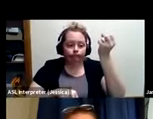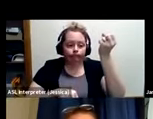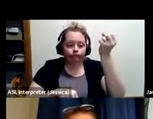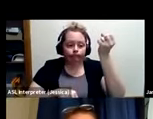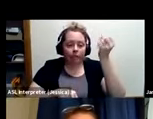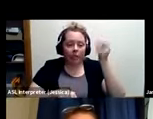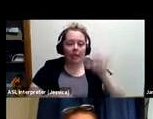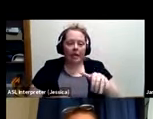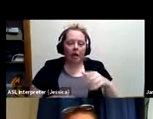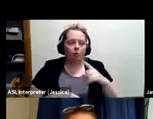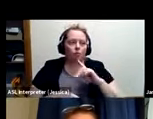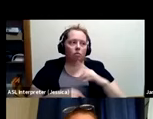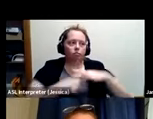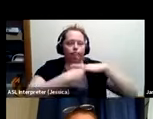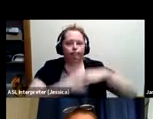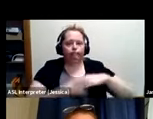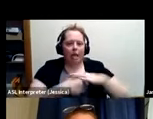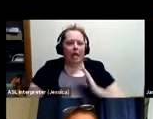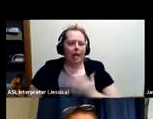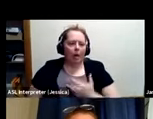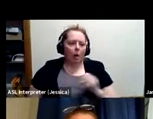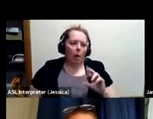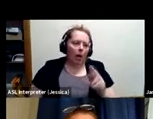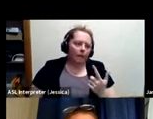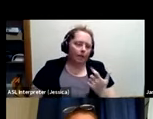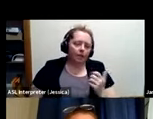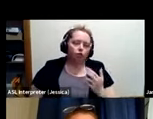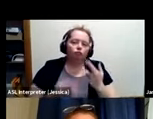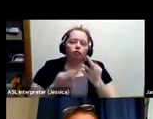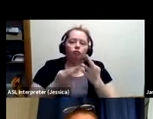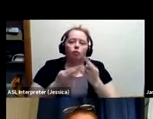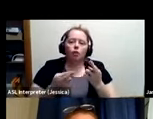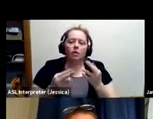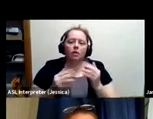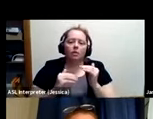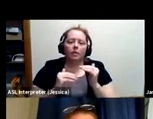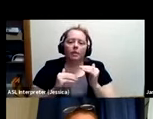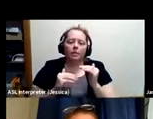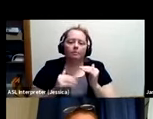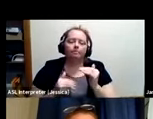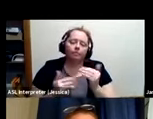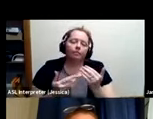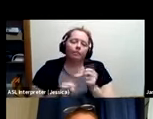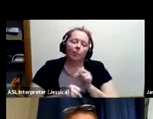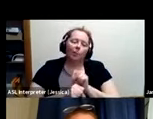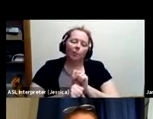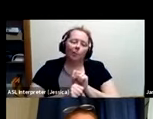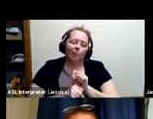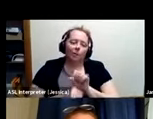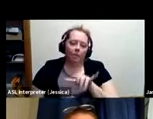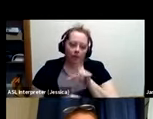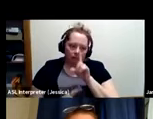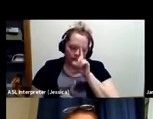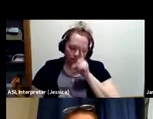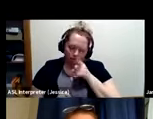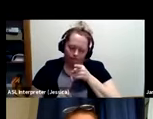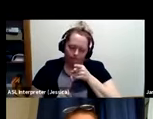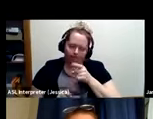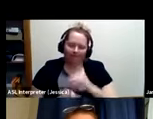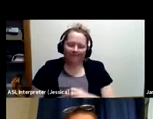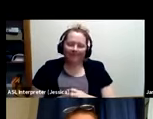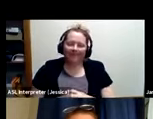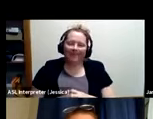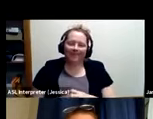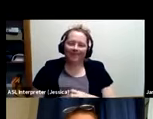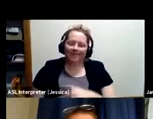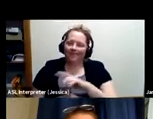limited resources. So that's another thing that we're working on. So yeah. Yeah,